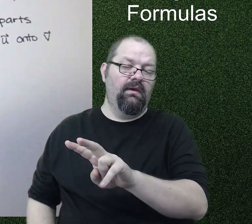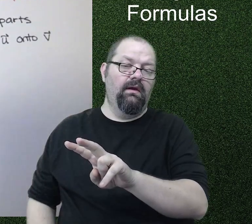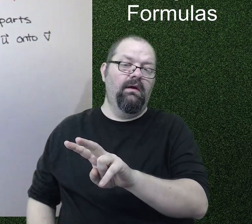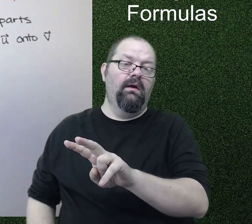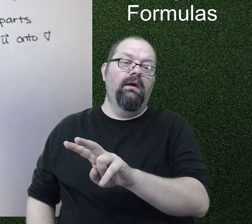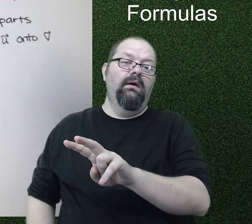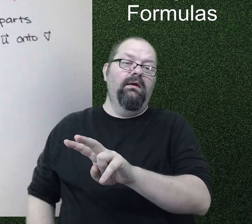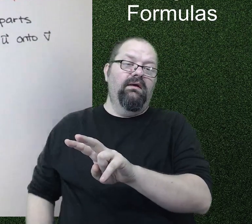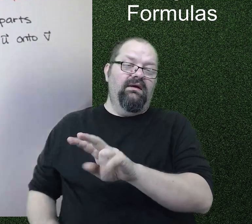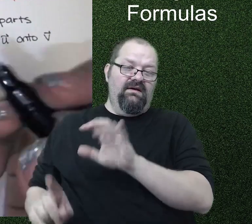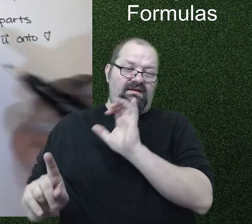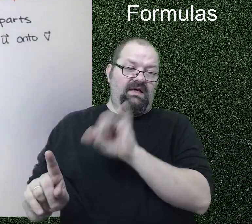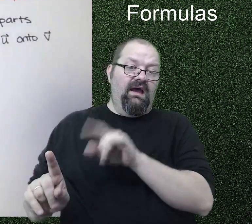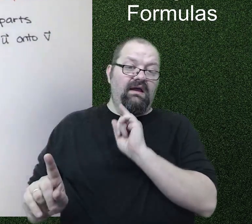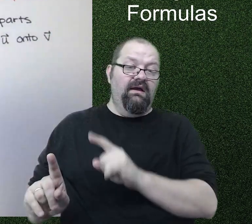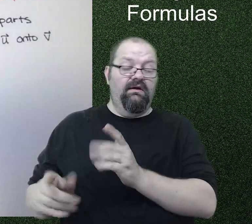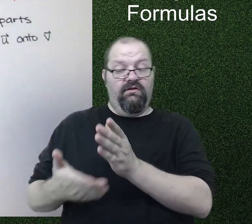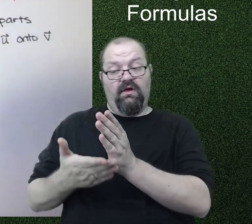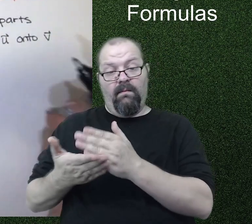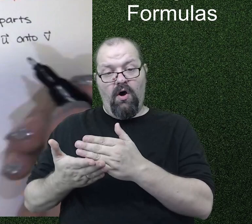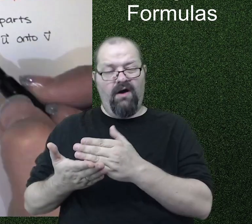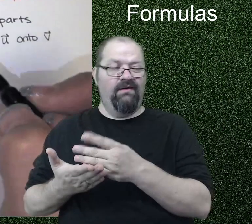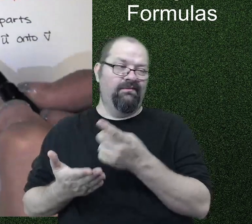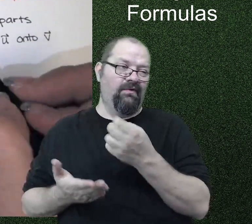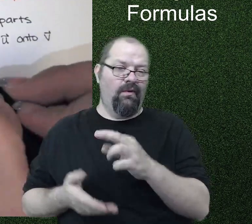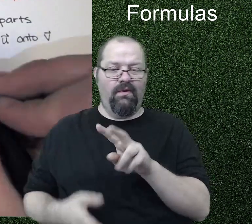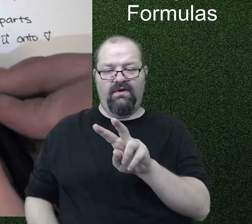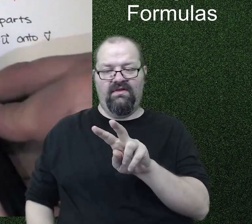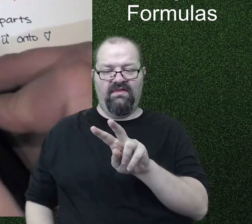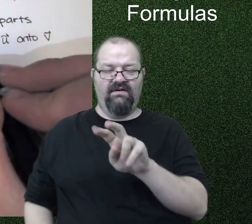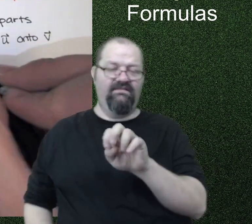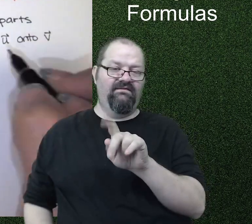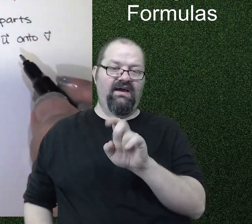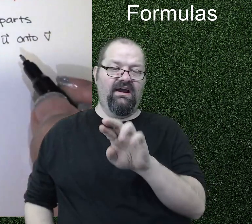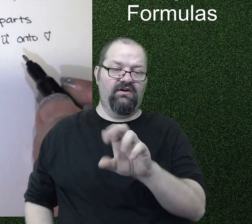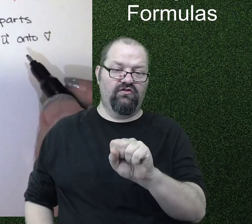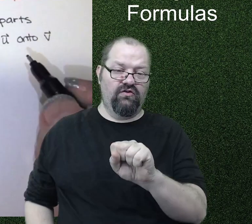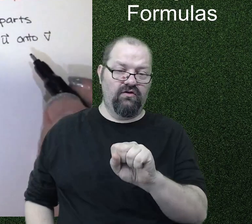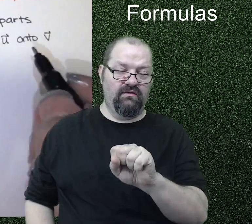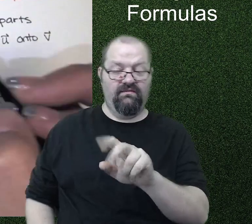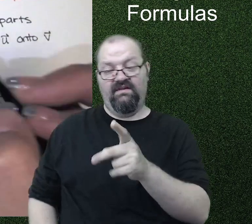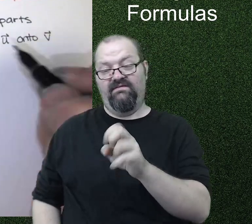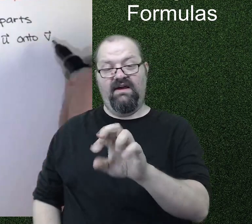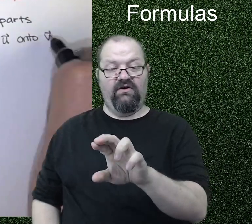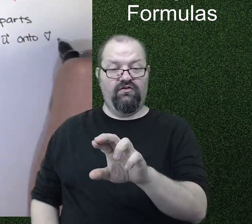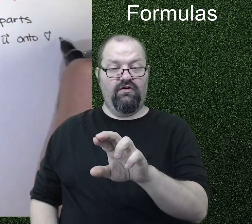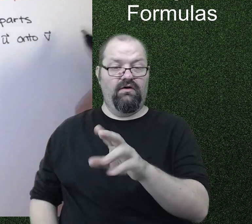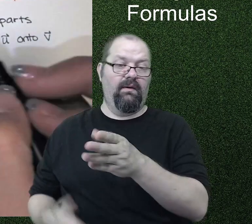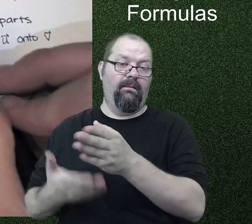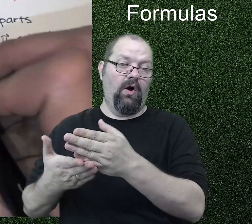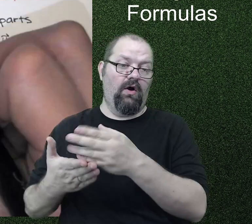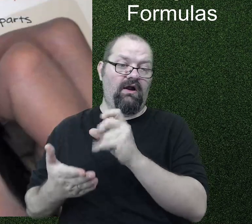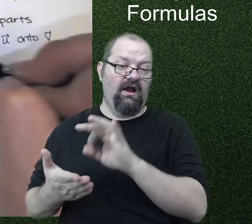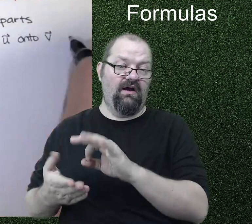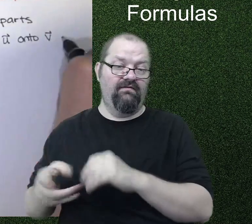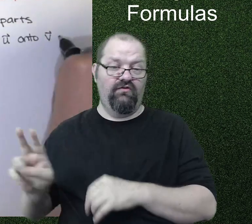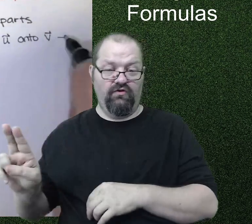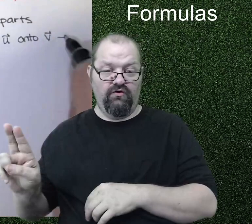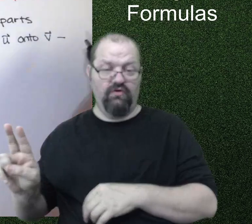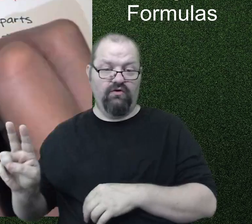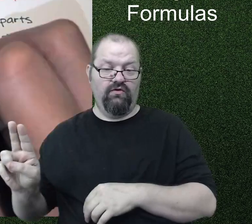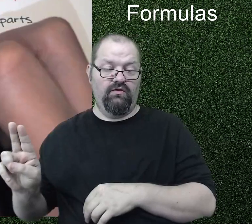And this is the part, or the vector part of U that's parallel to V.